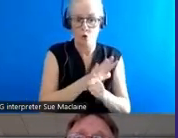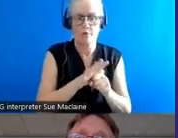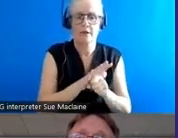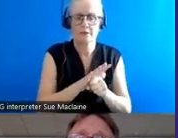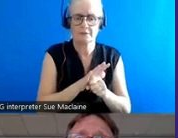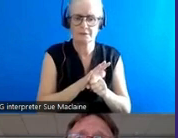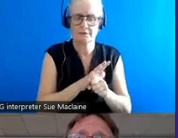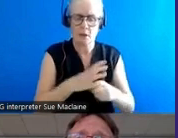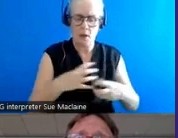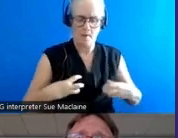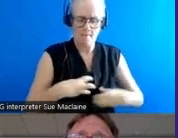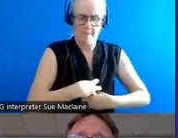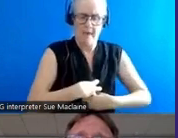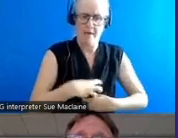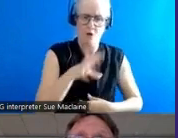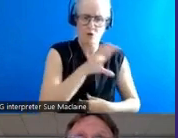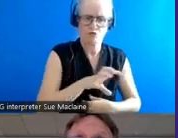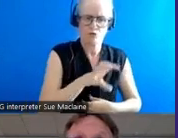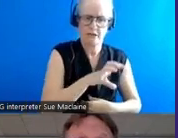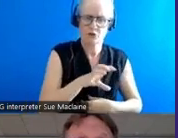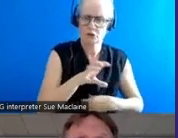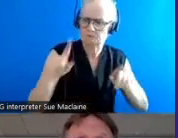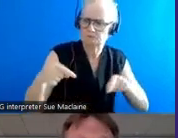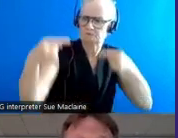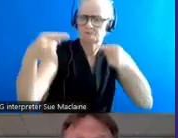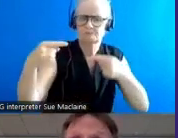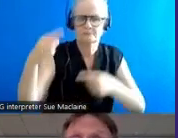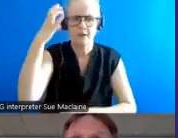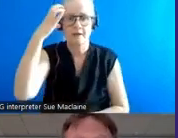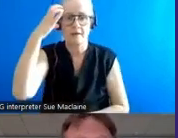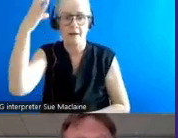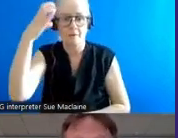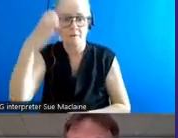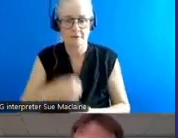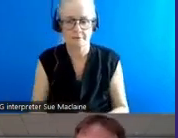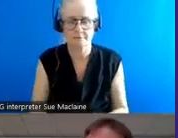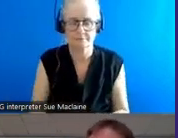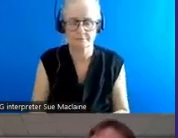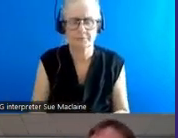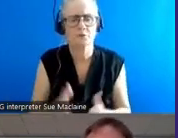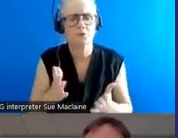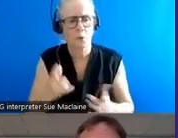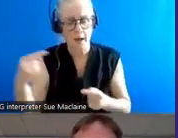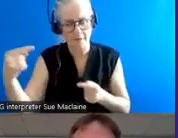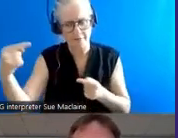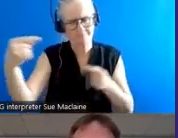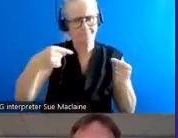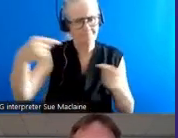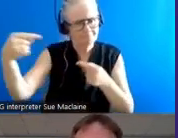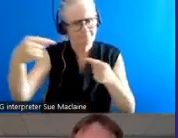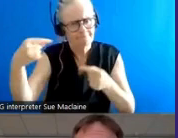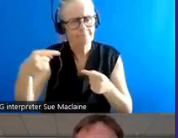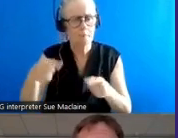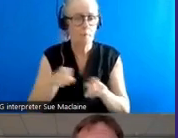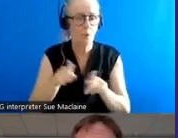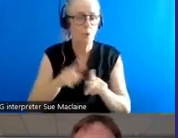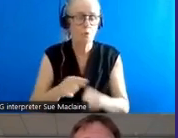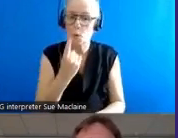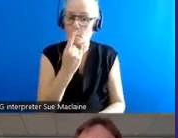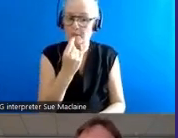difference, that creation of the new creates potential, and that's some of the things that Lee and I want to talk about today.